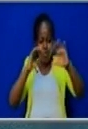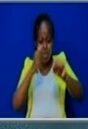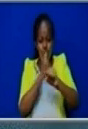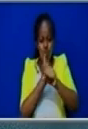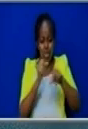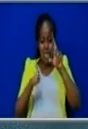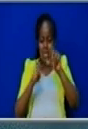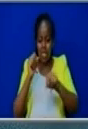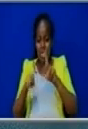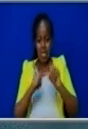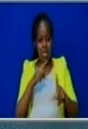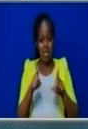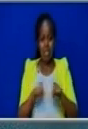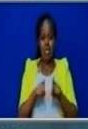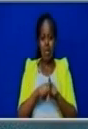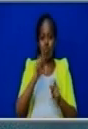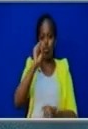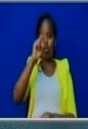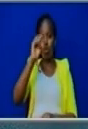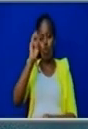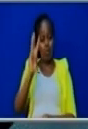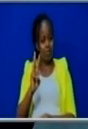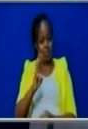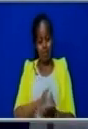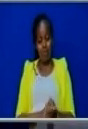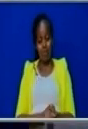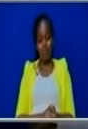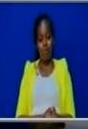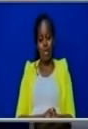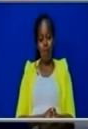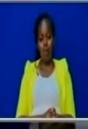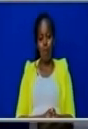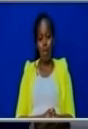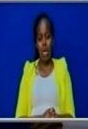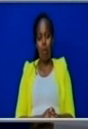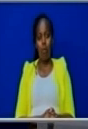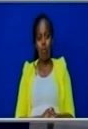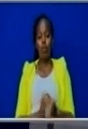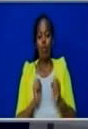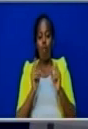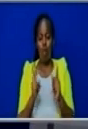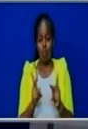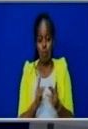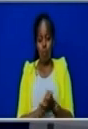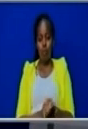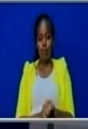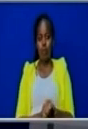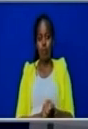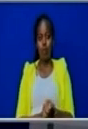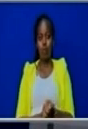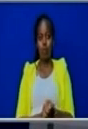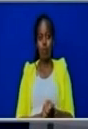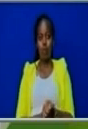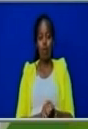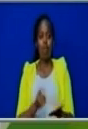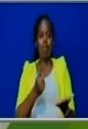or The snow. the winter snows. Yes, yes. Okay. And Mwalimu. this, we have